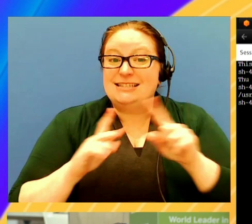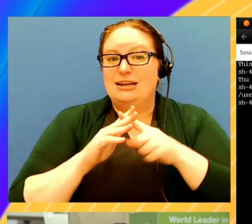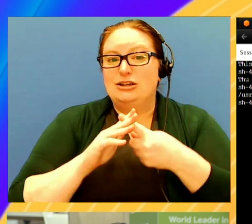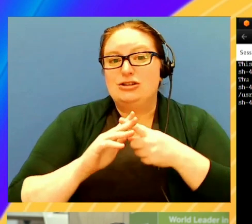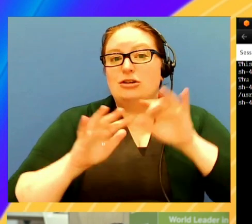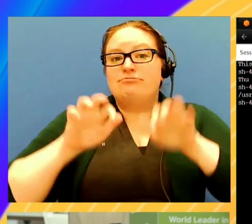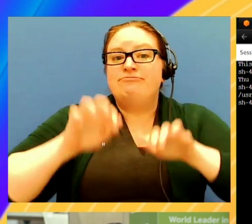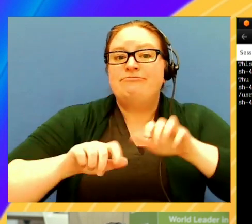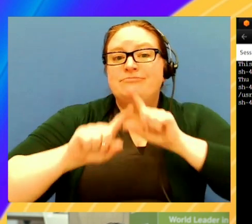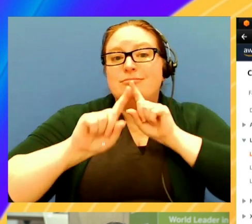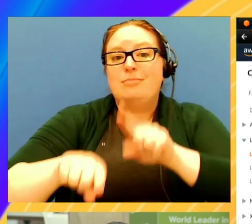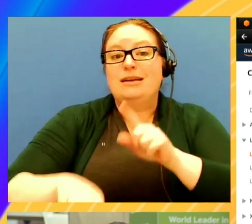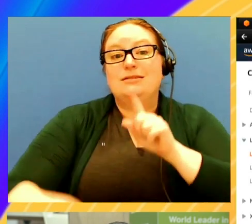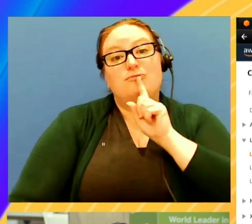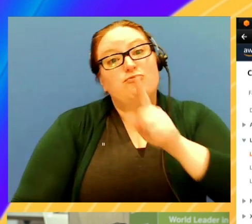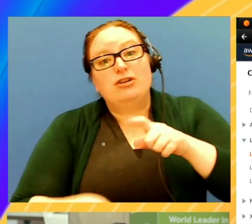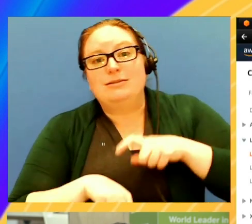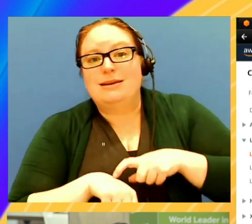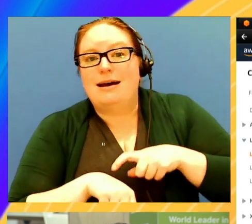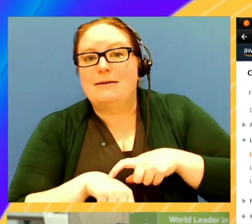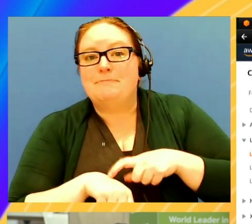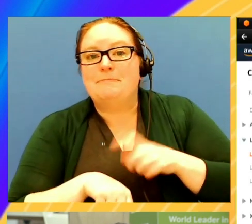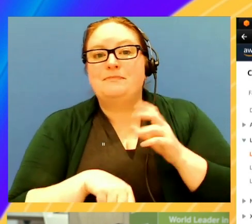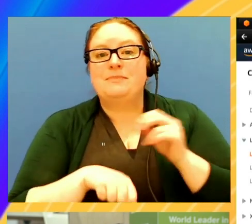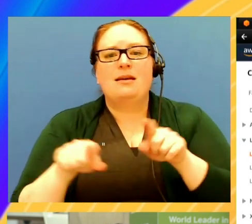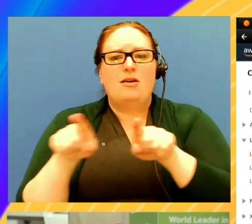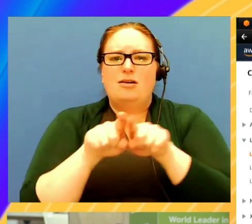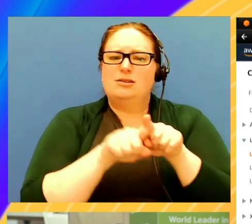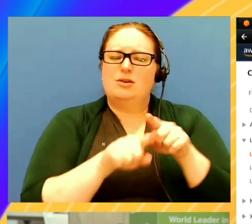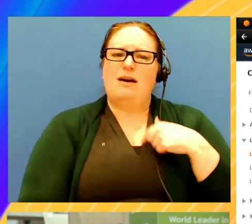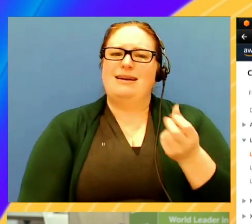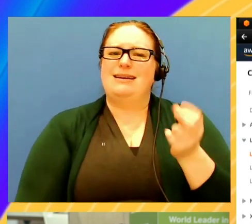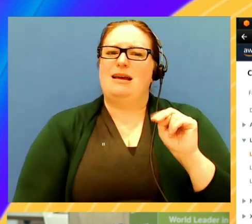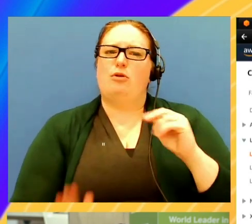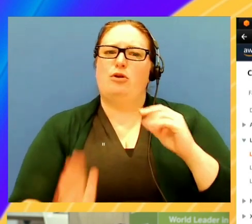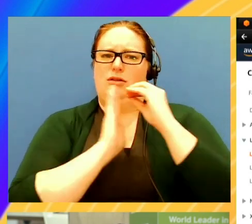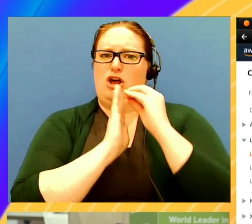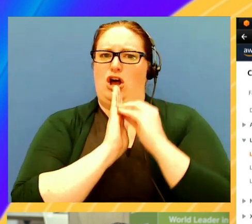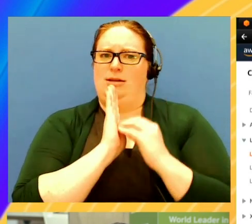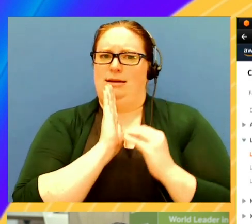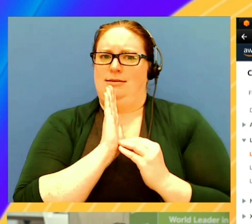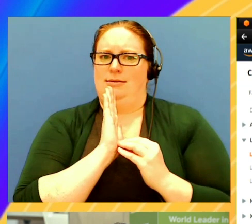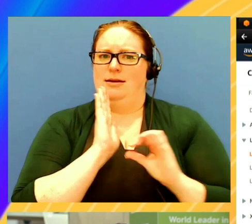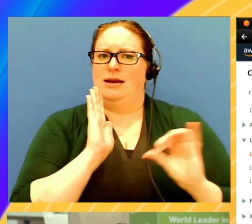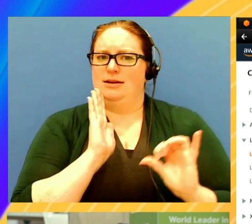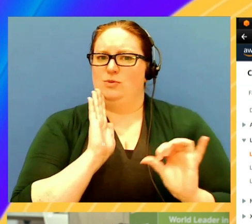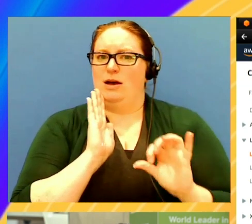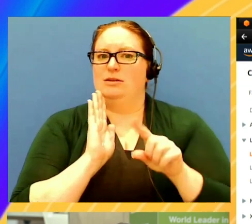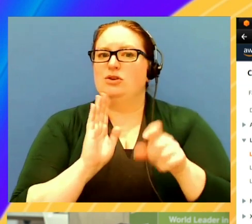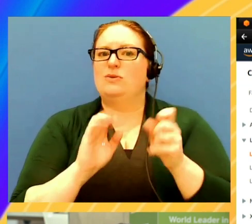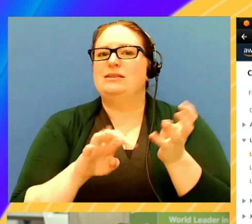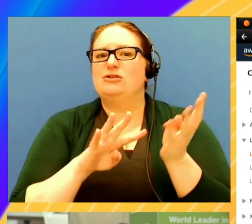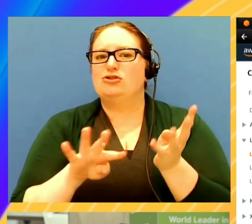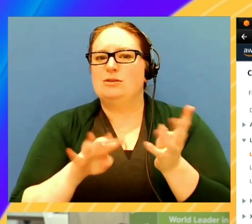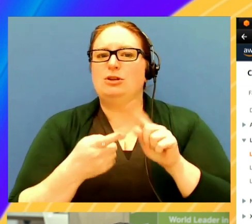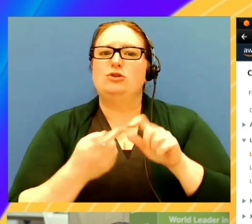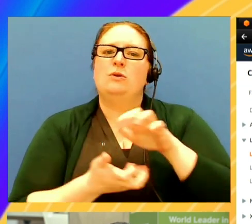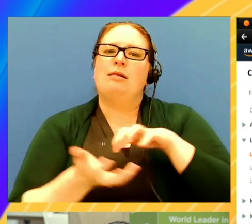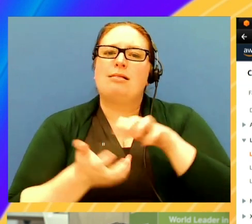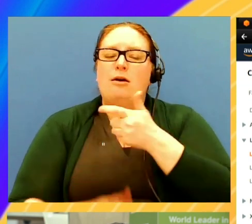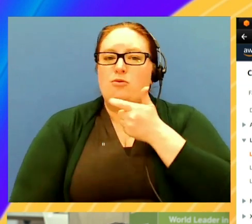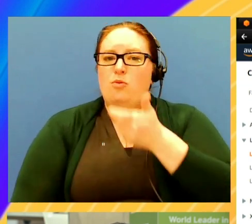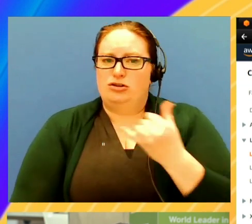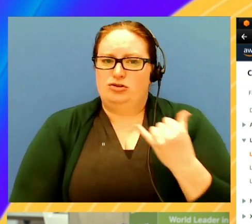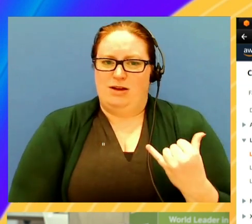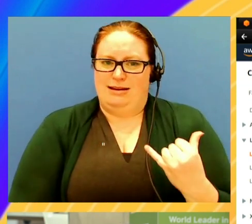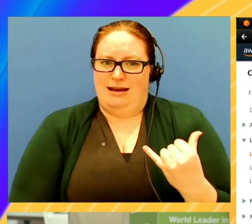real time. I also enabled logging for this as well. So this is actually streaming over into CloudWatch right now.